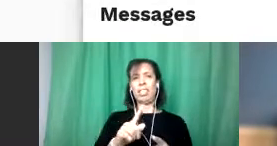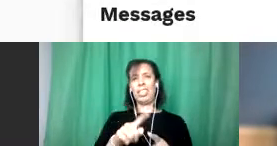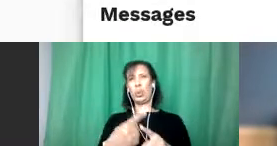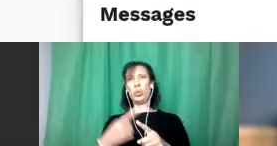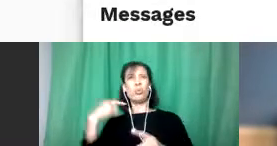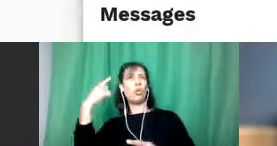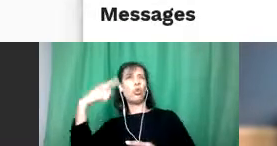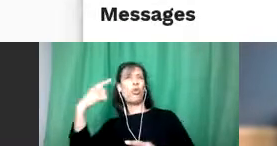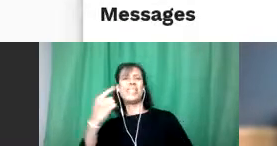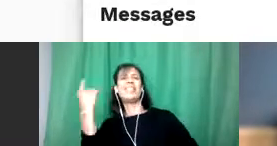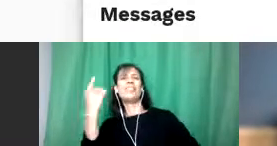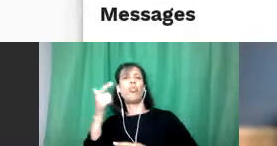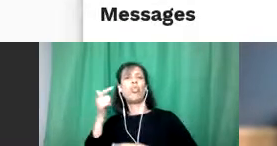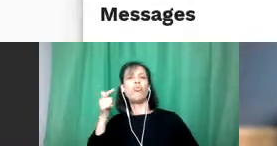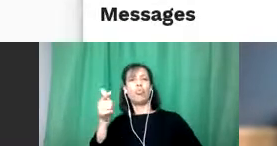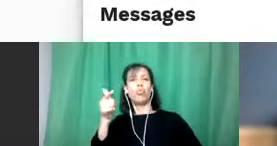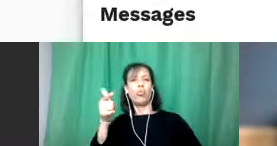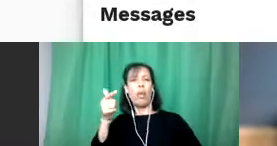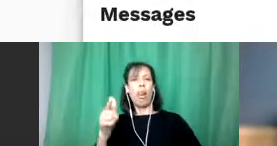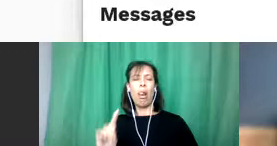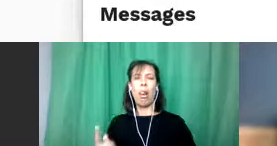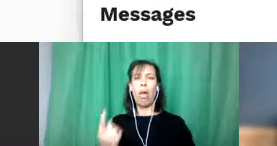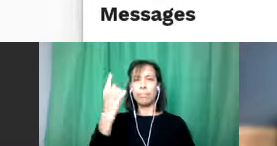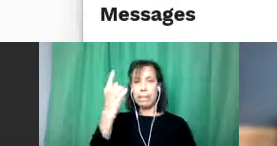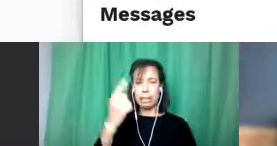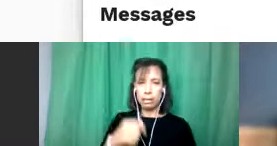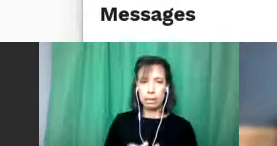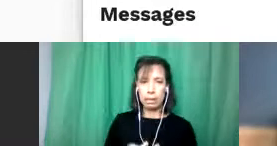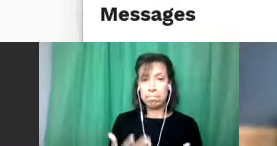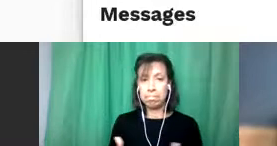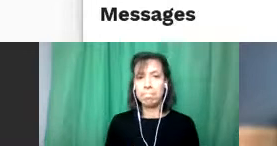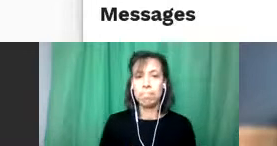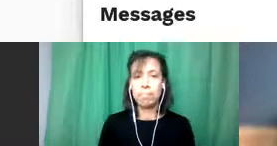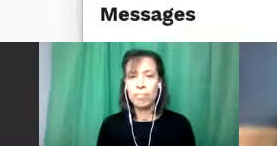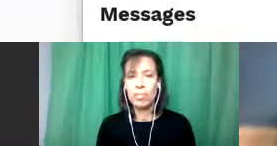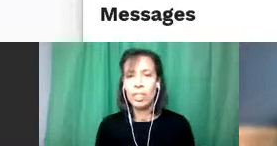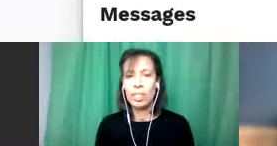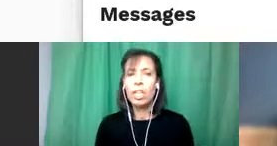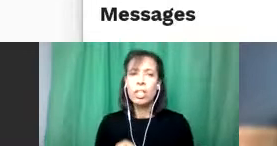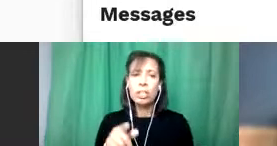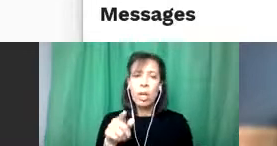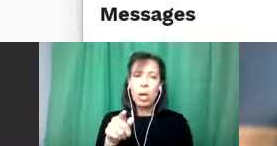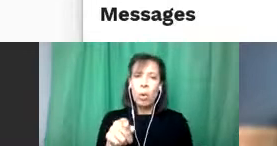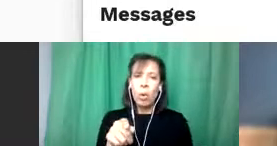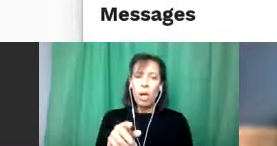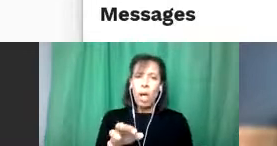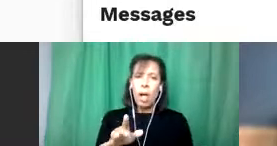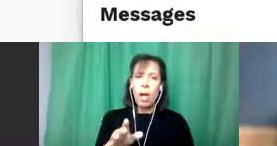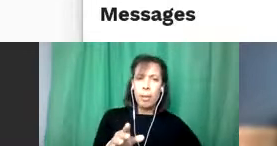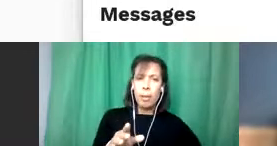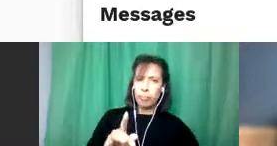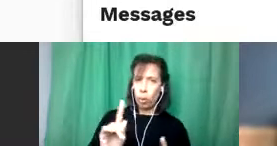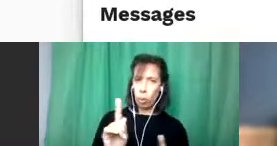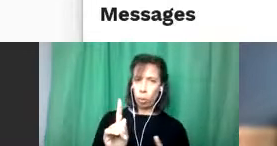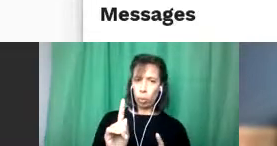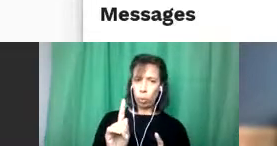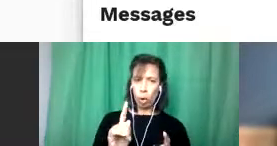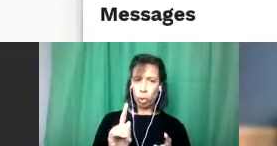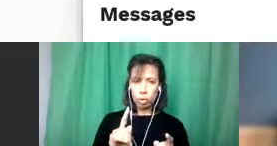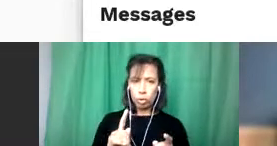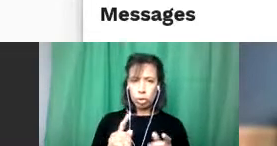It's about the purpose of assessment. And what Newstead does is talks about the